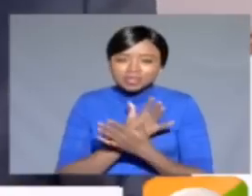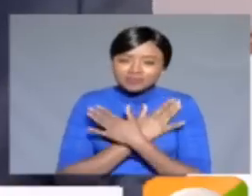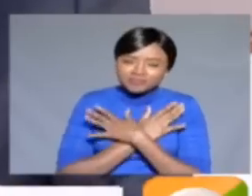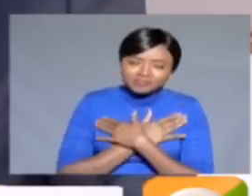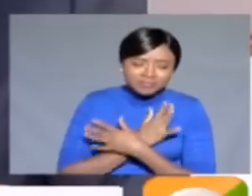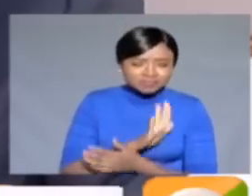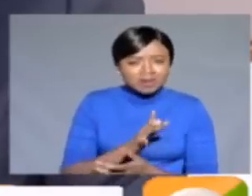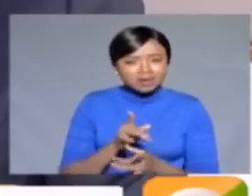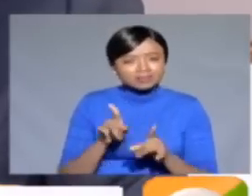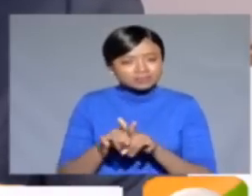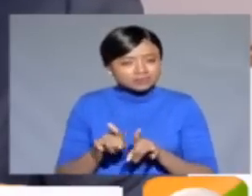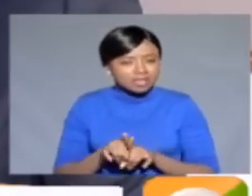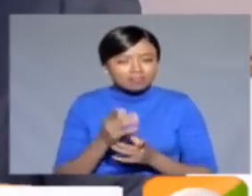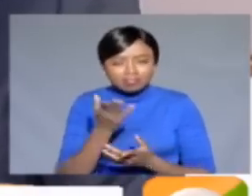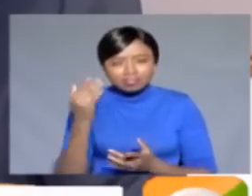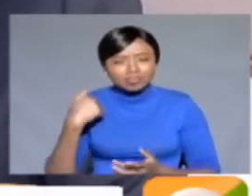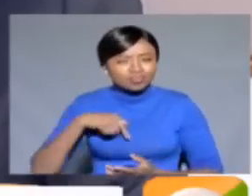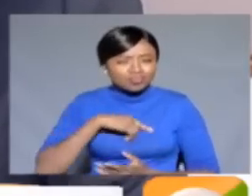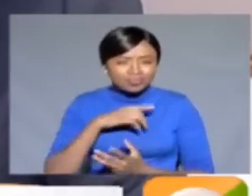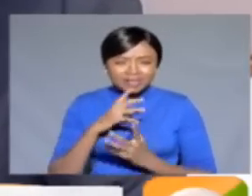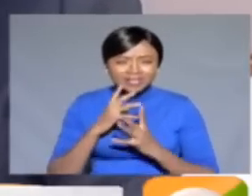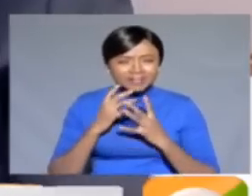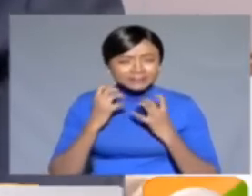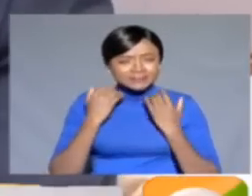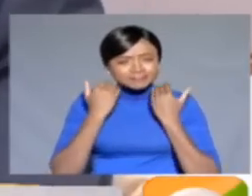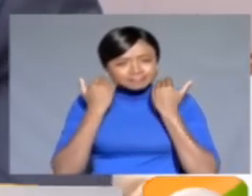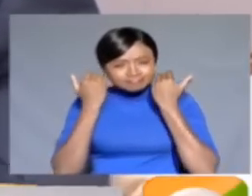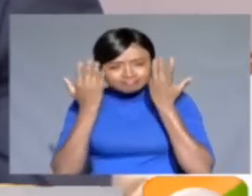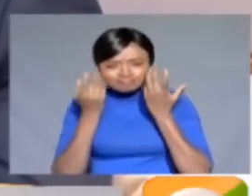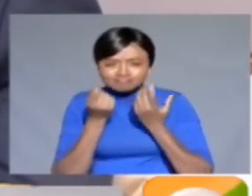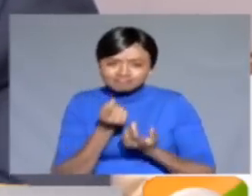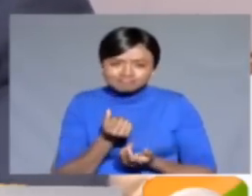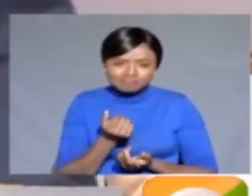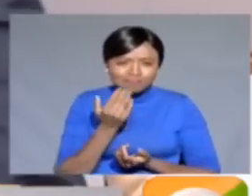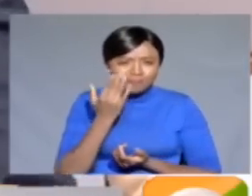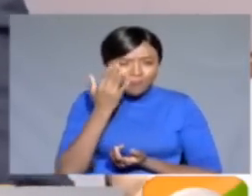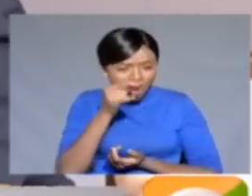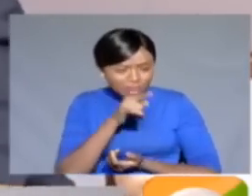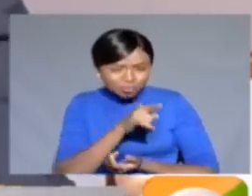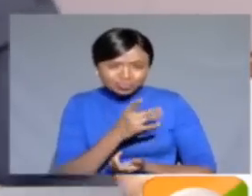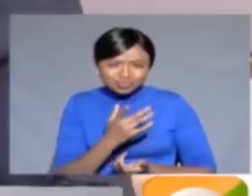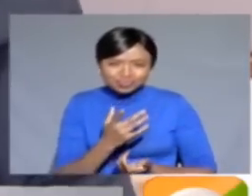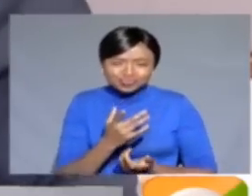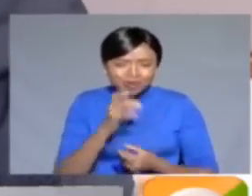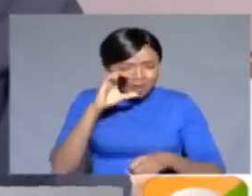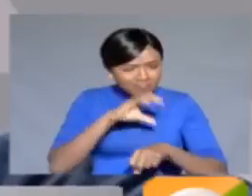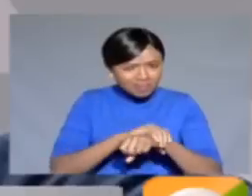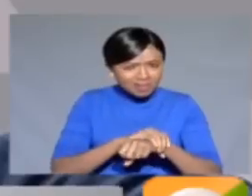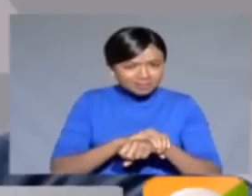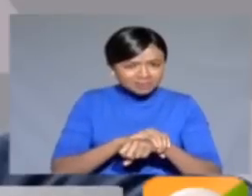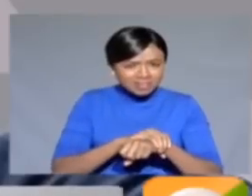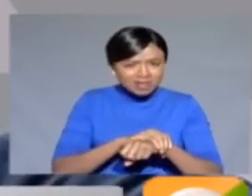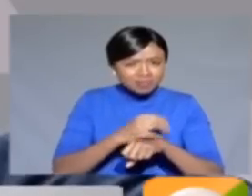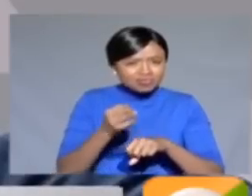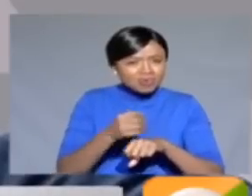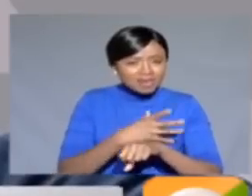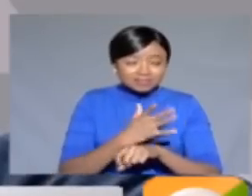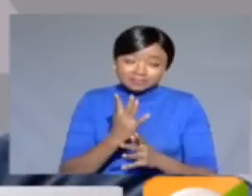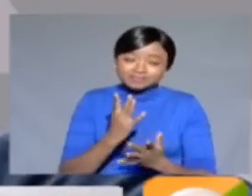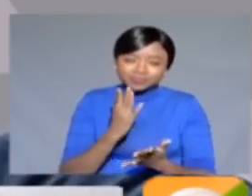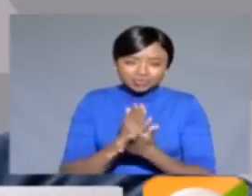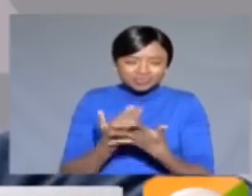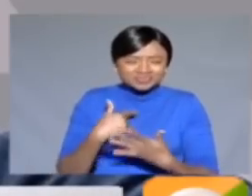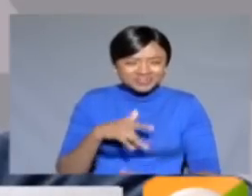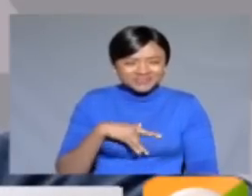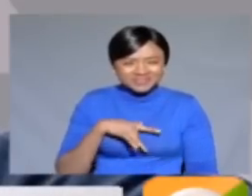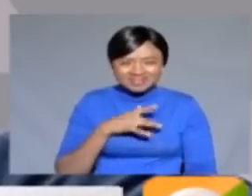and everyone out there. We were very worried, and obviously, you discovered you had cancer. I had been feeling unwell for a